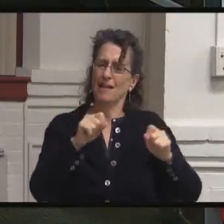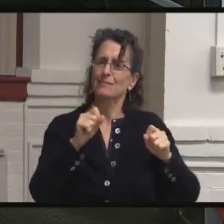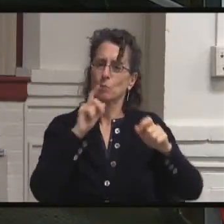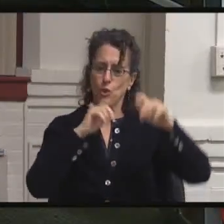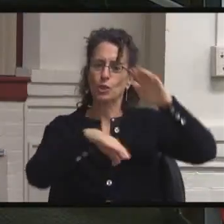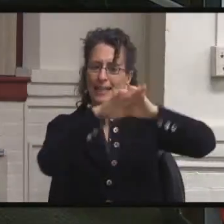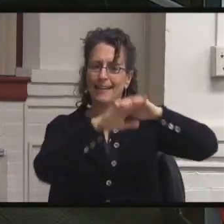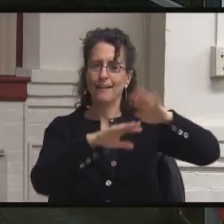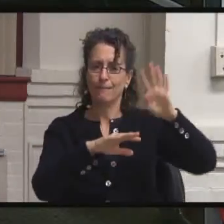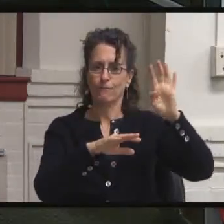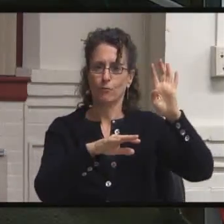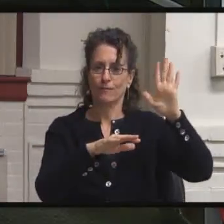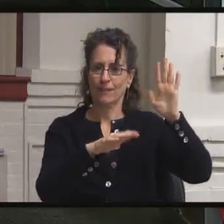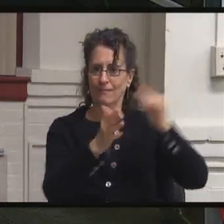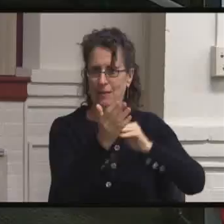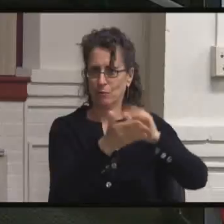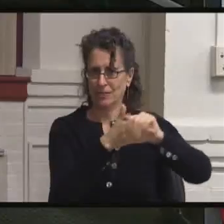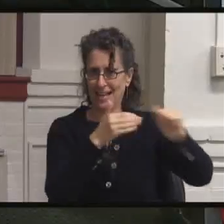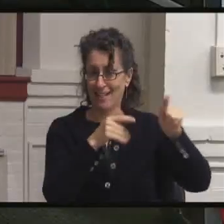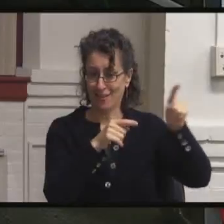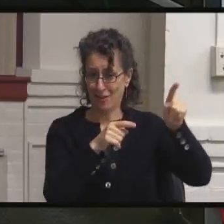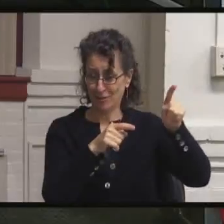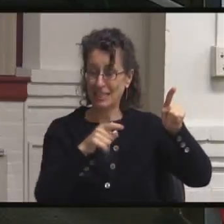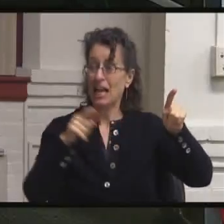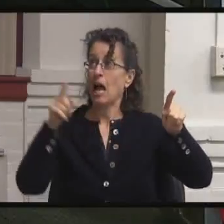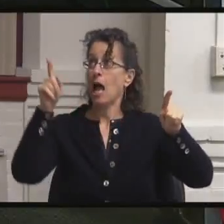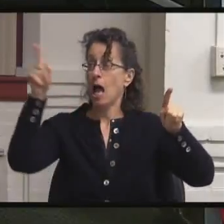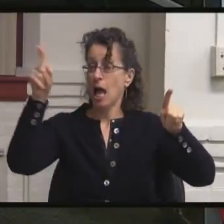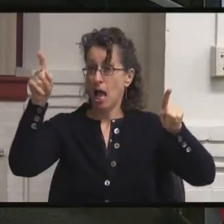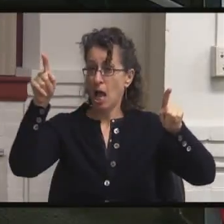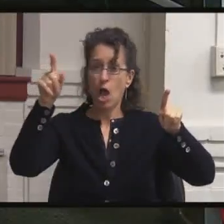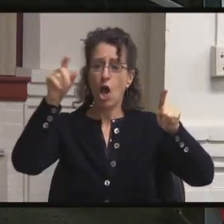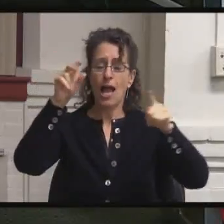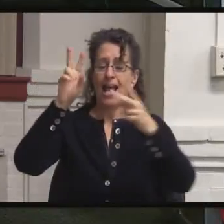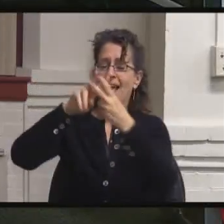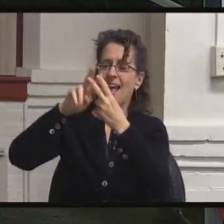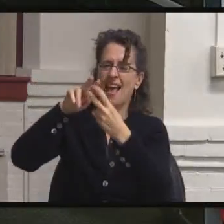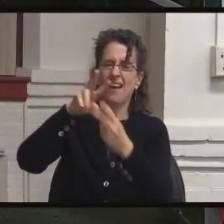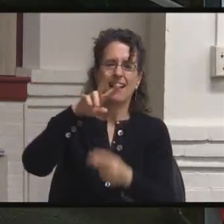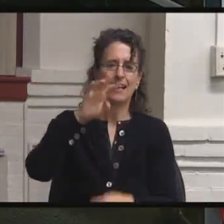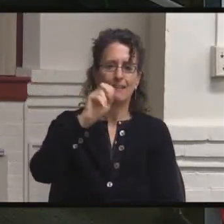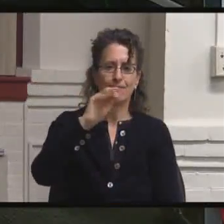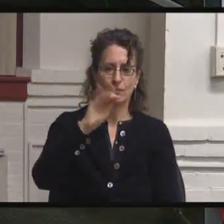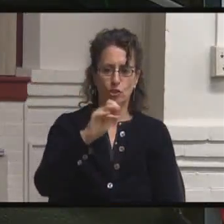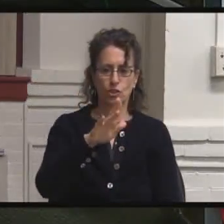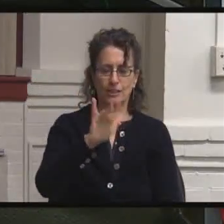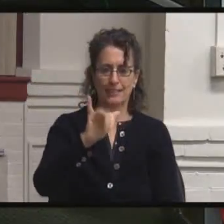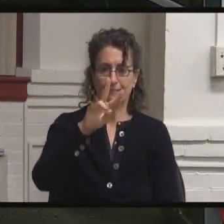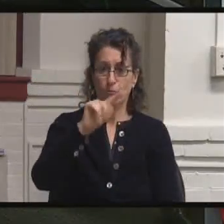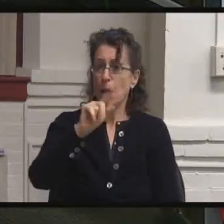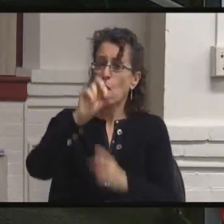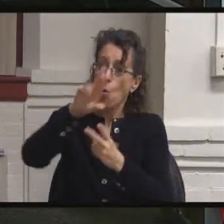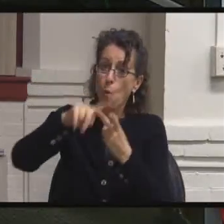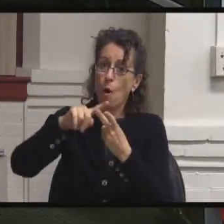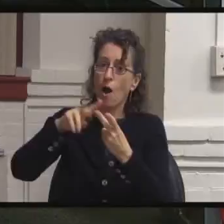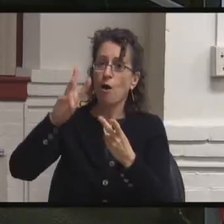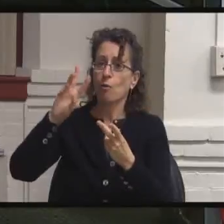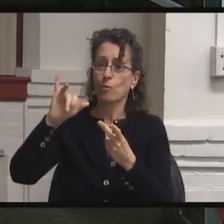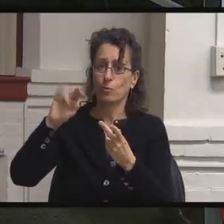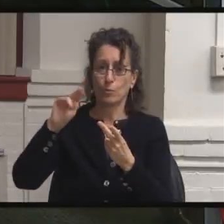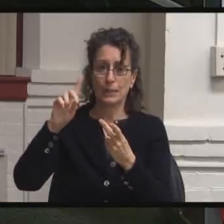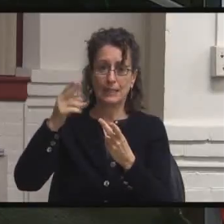with the cost share that could come either from Efficiency Vermont or from Wyndham Wood Heat, the dollar would get lowered into